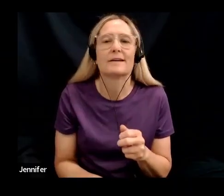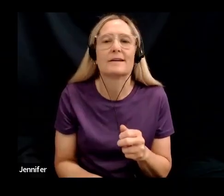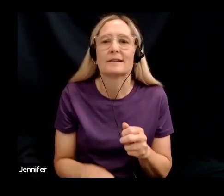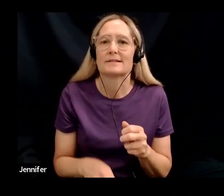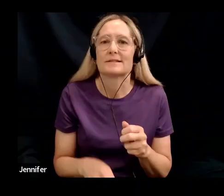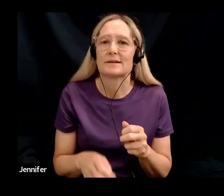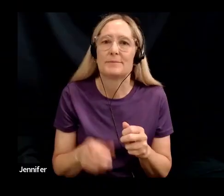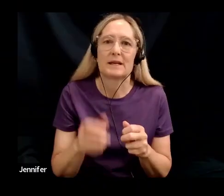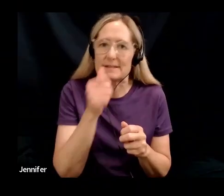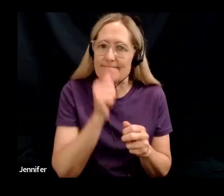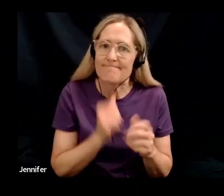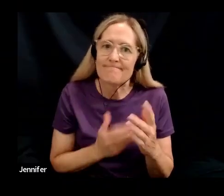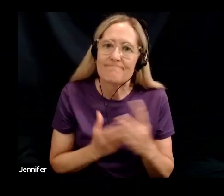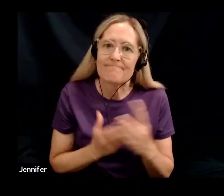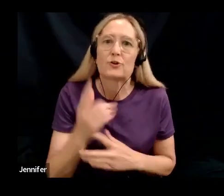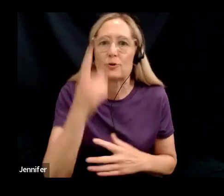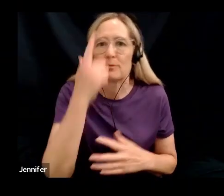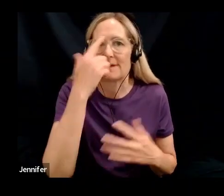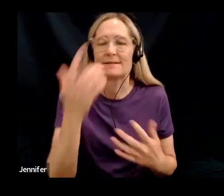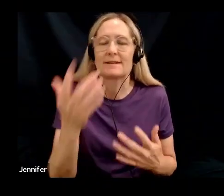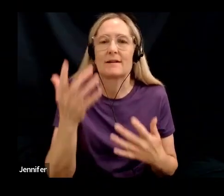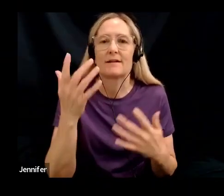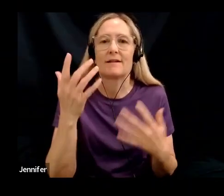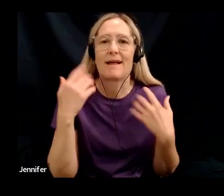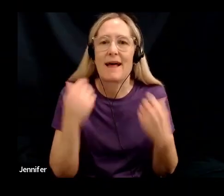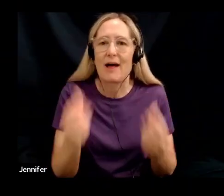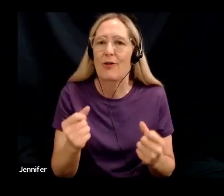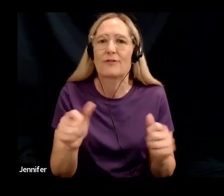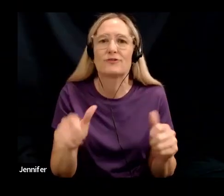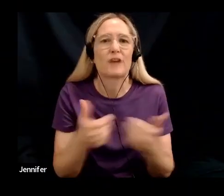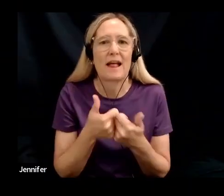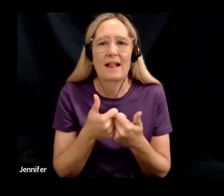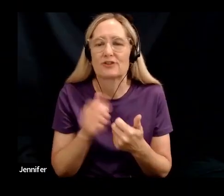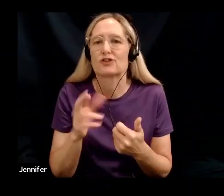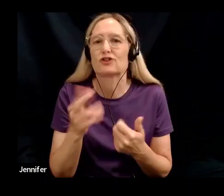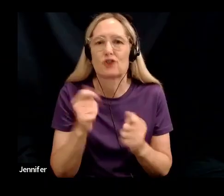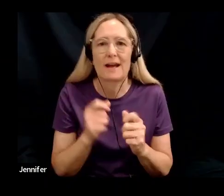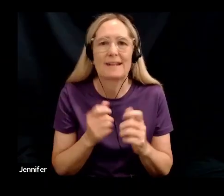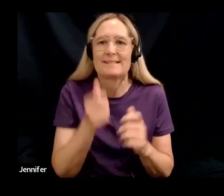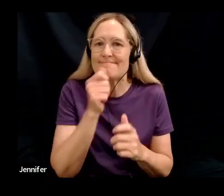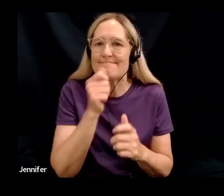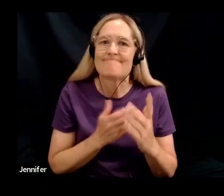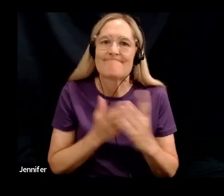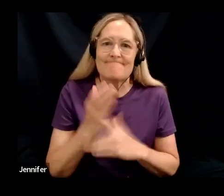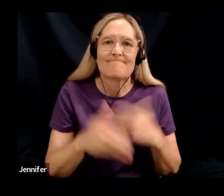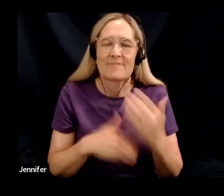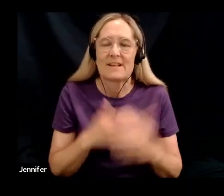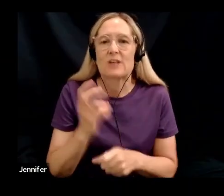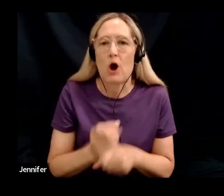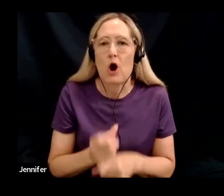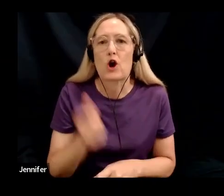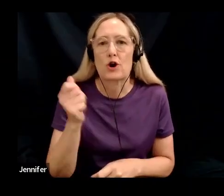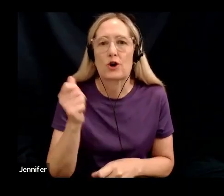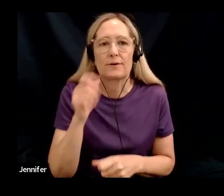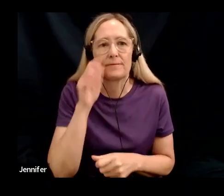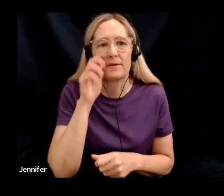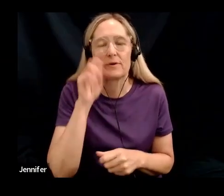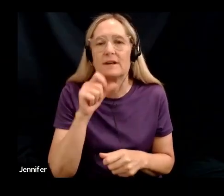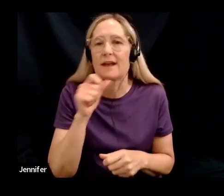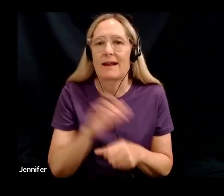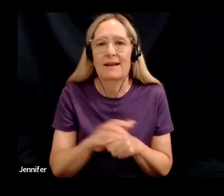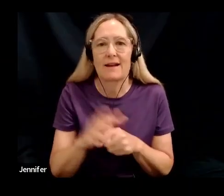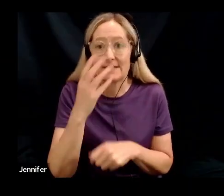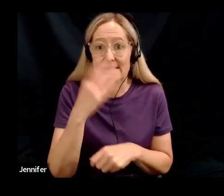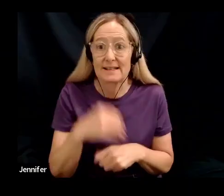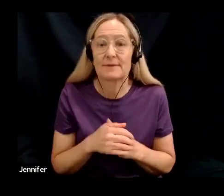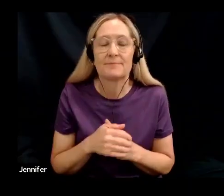navigate mental health challenges if they come up or if we're navigating them in the present moment. One thing that I want to note is that, again,